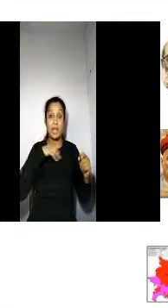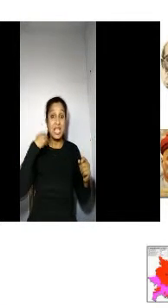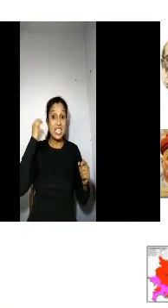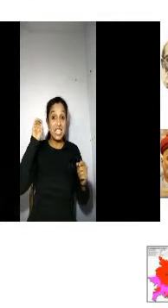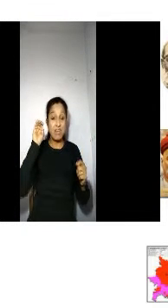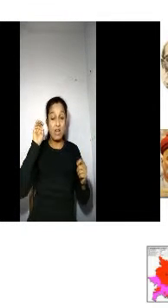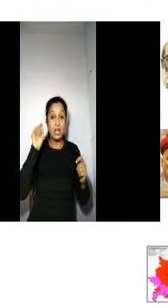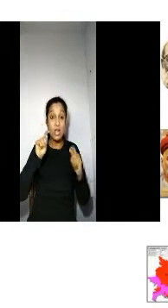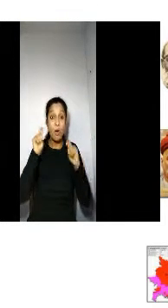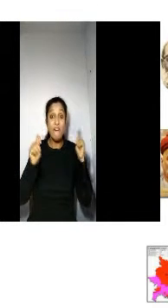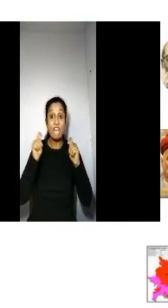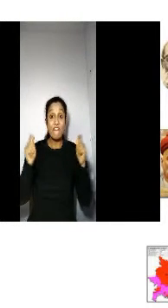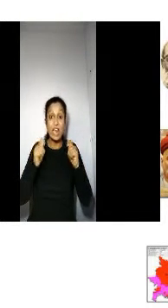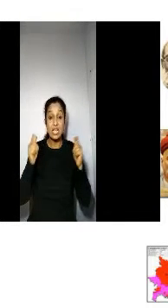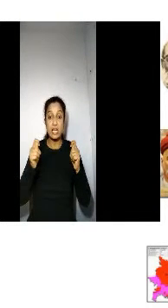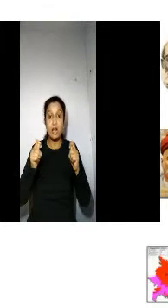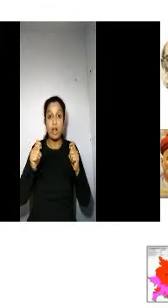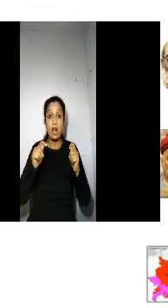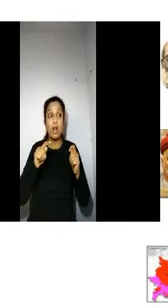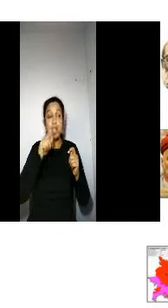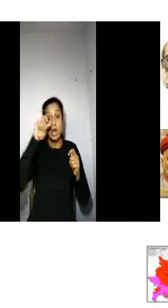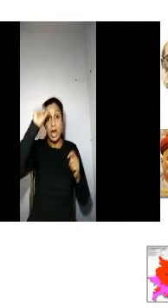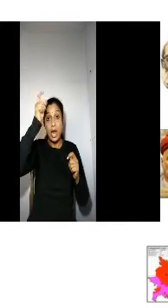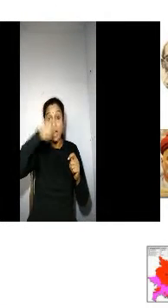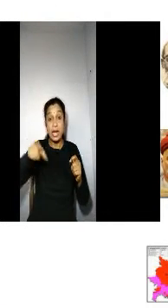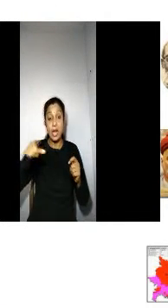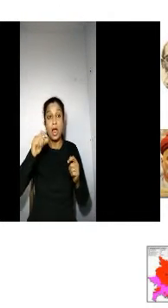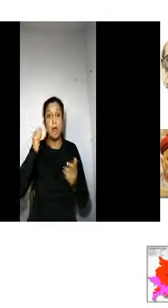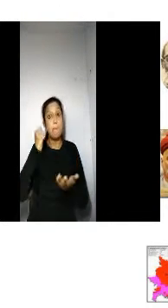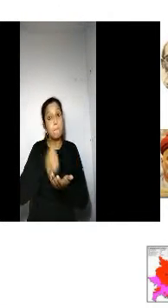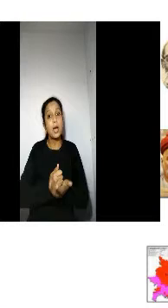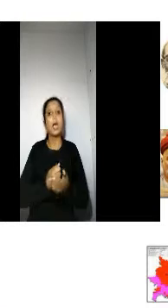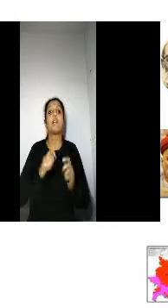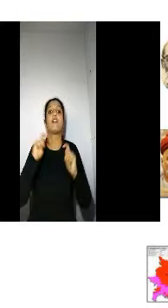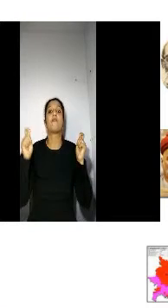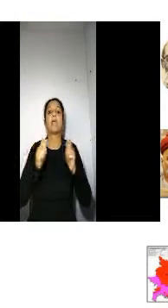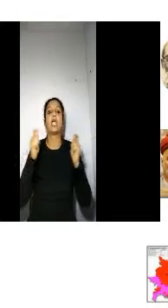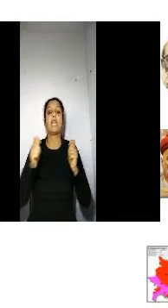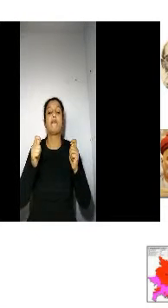celebrations to kindle